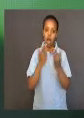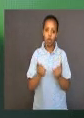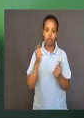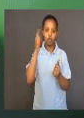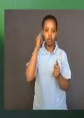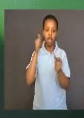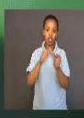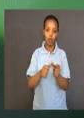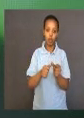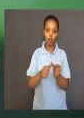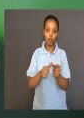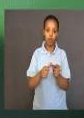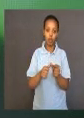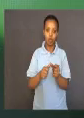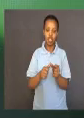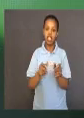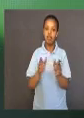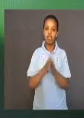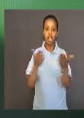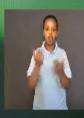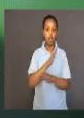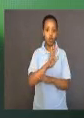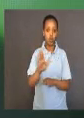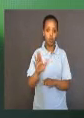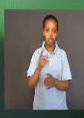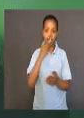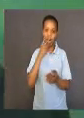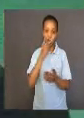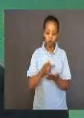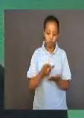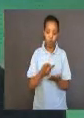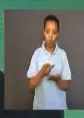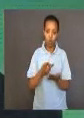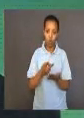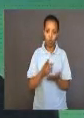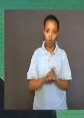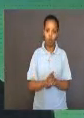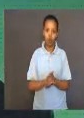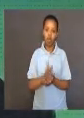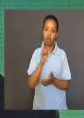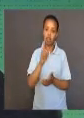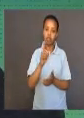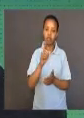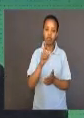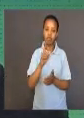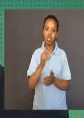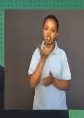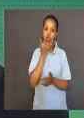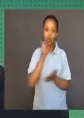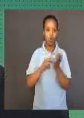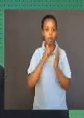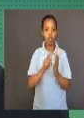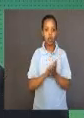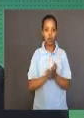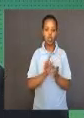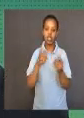you can refer to your textbook if you missed one. Let us move on to the